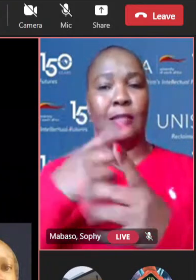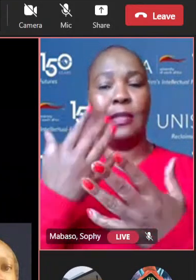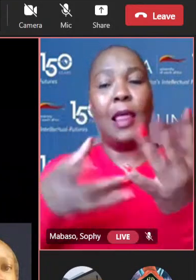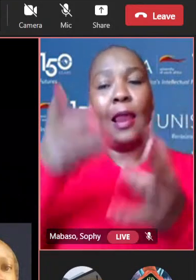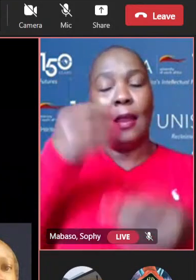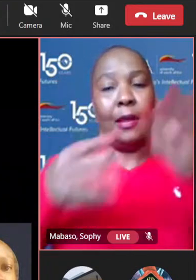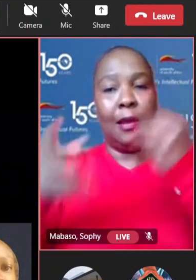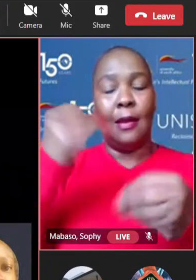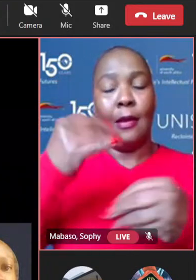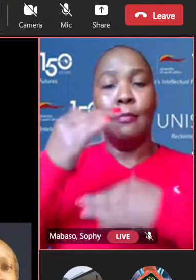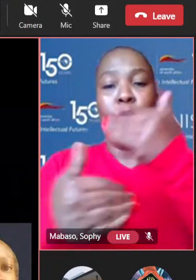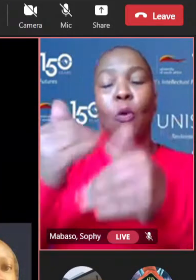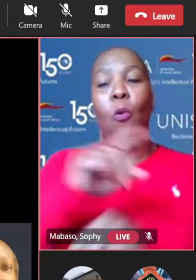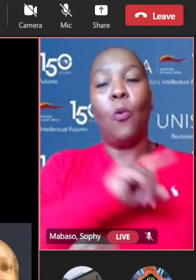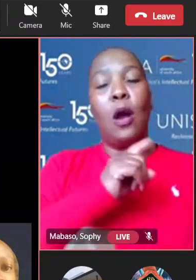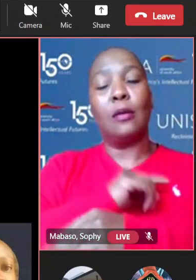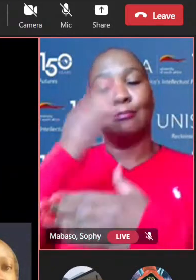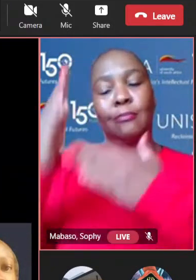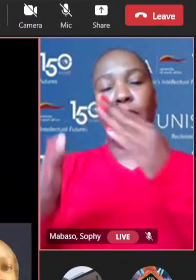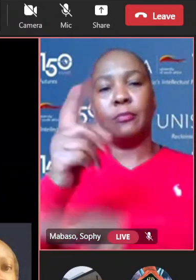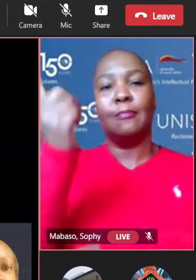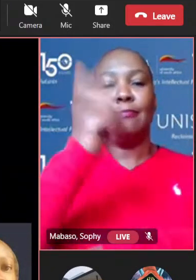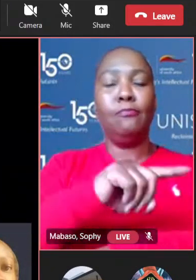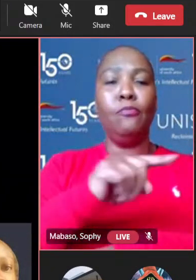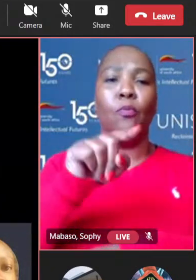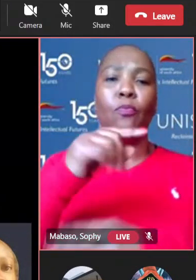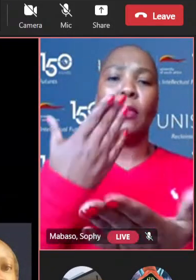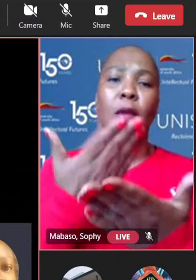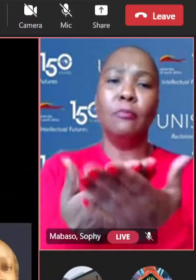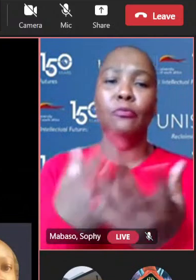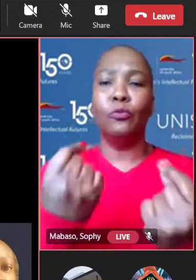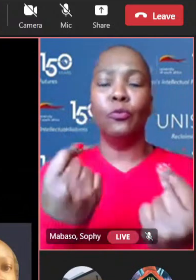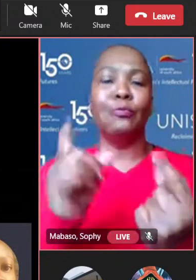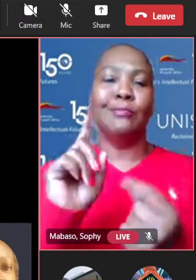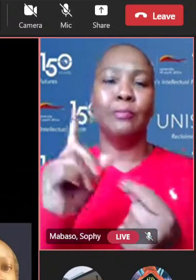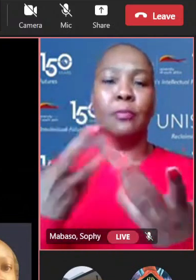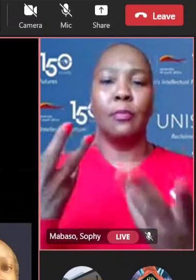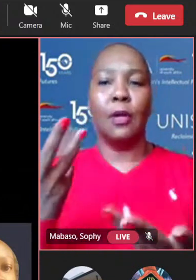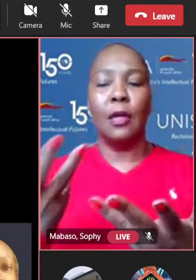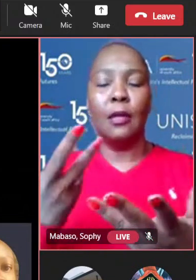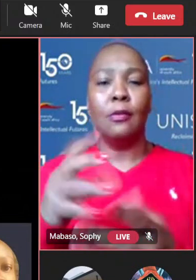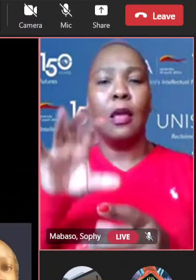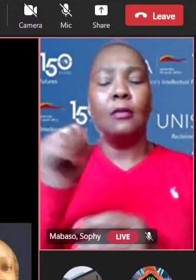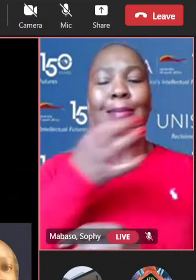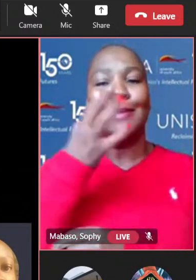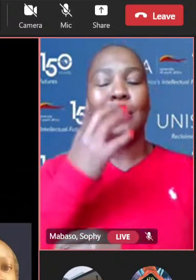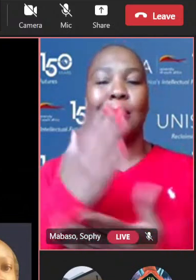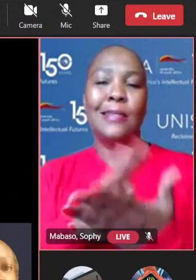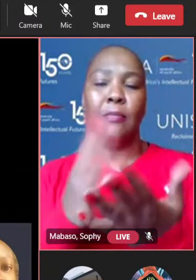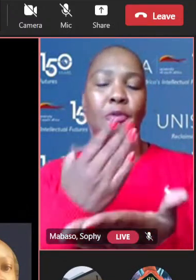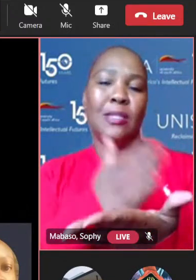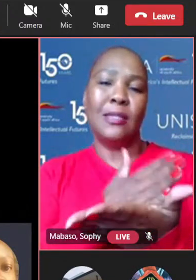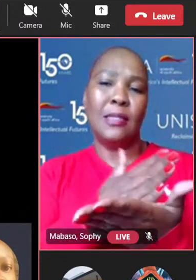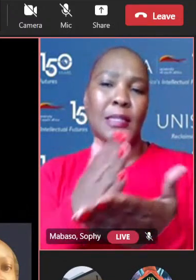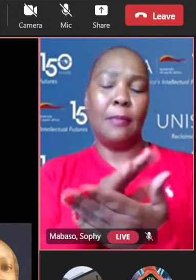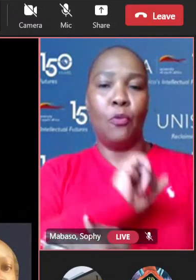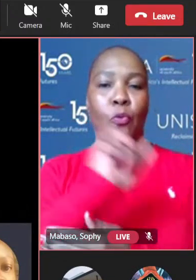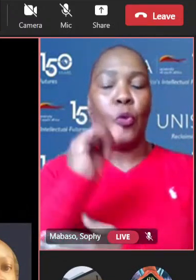so that at the end of the day, you are able to have a say and share your